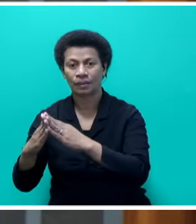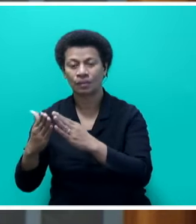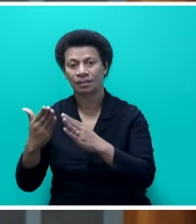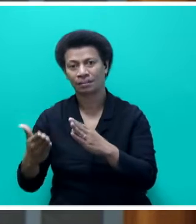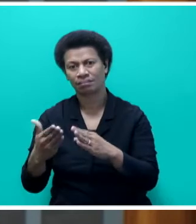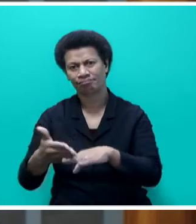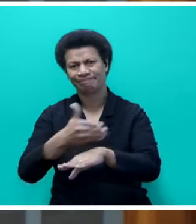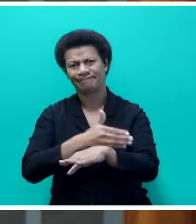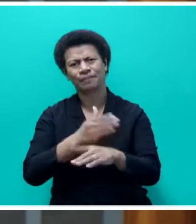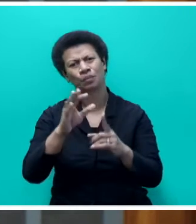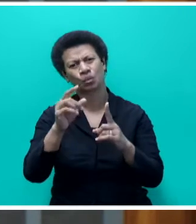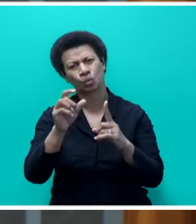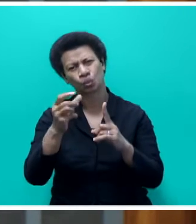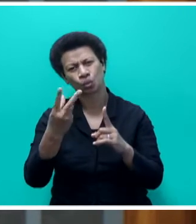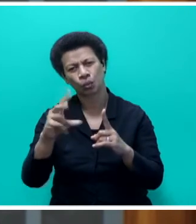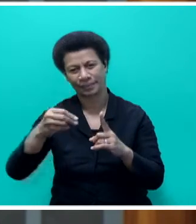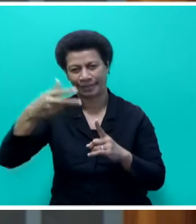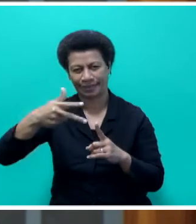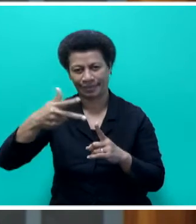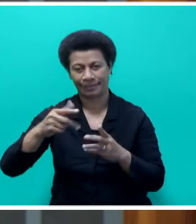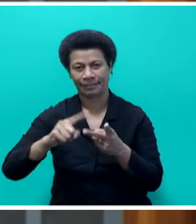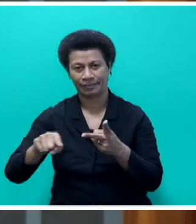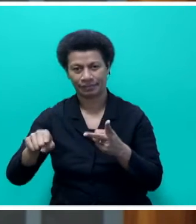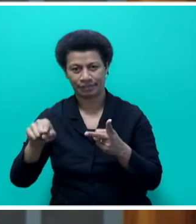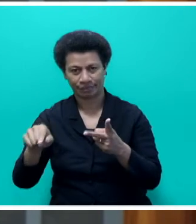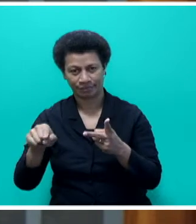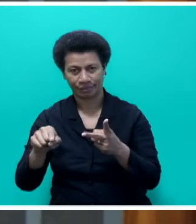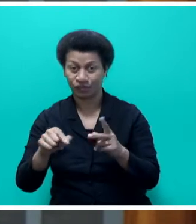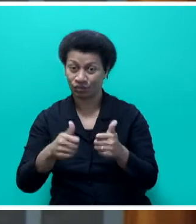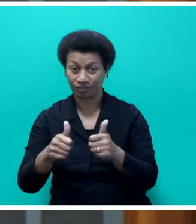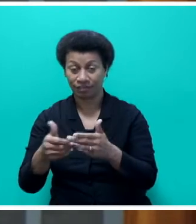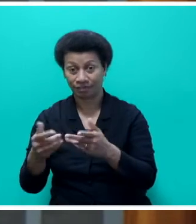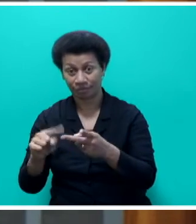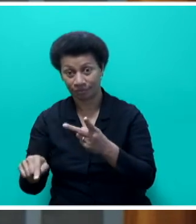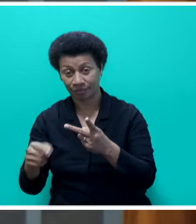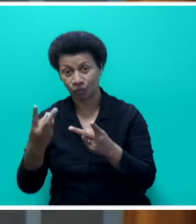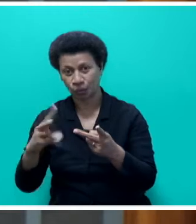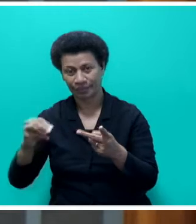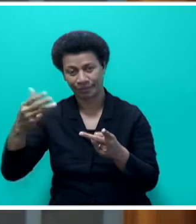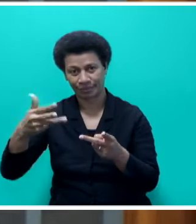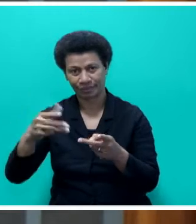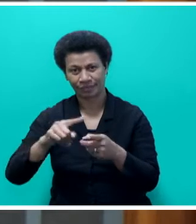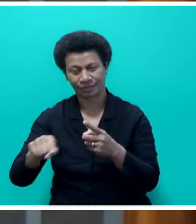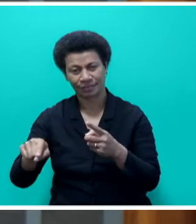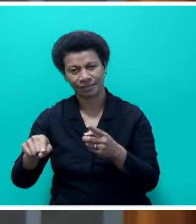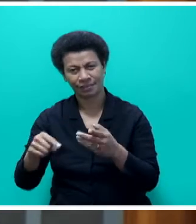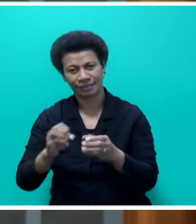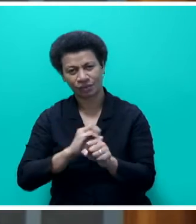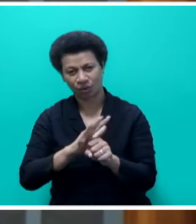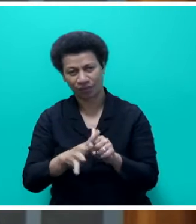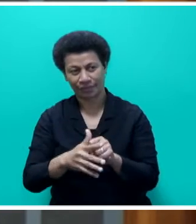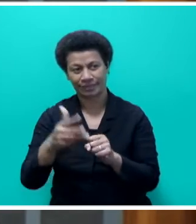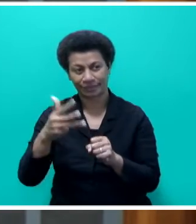post-2018. In 2019-2020, we all know we faced the full brunt of COVID-19, which actually resulted